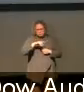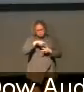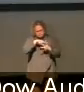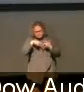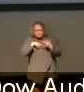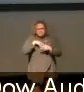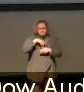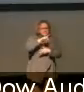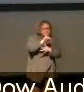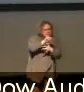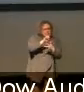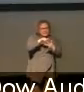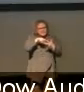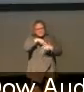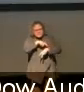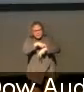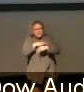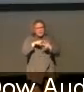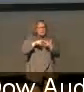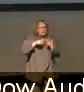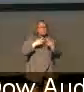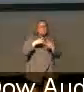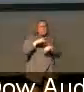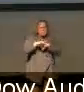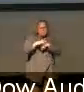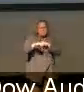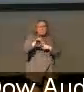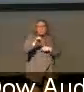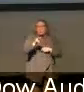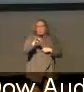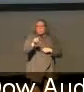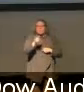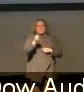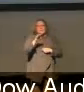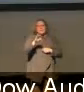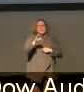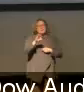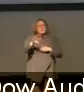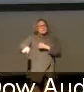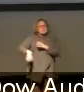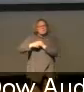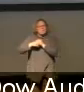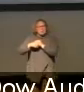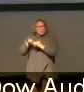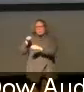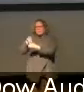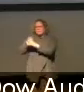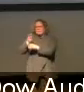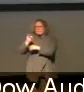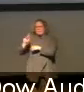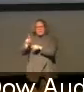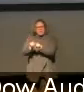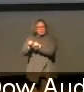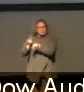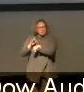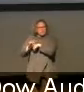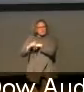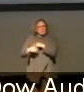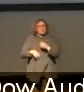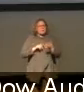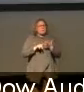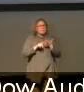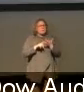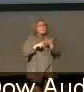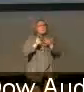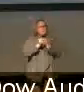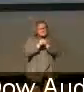have available a COVID-19 supplementary bank that's available. Expanded medical leave, and this